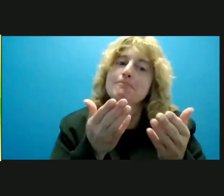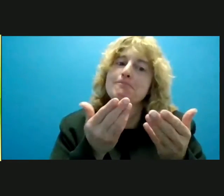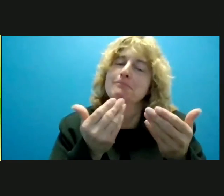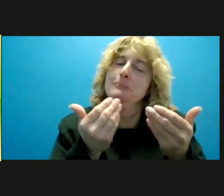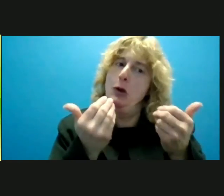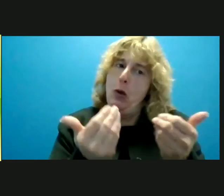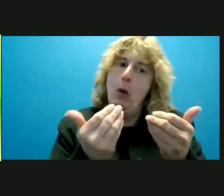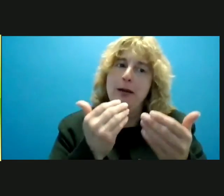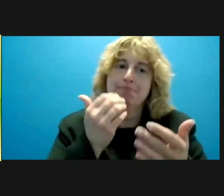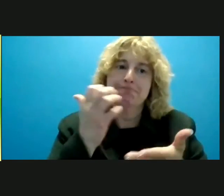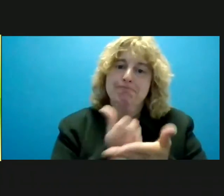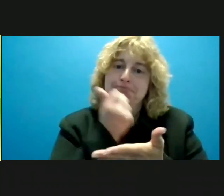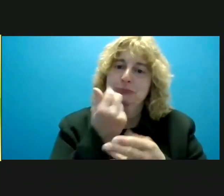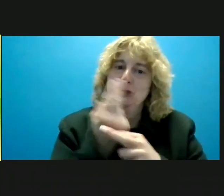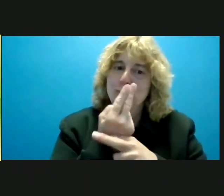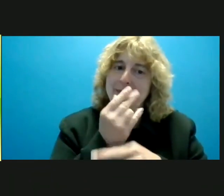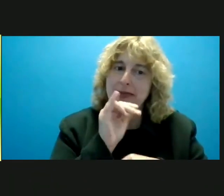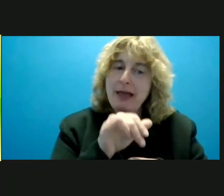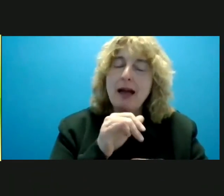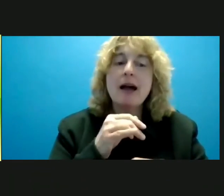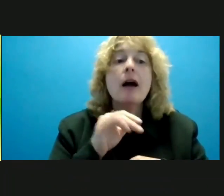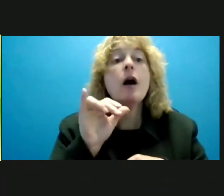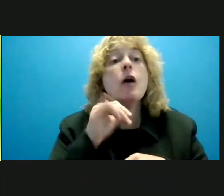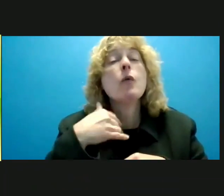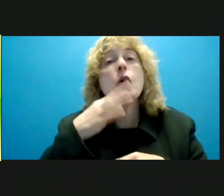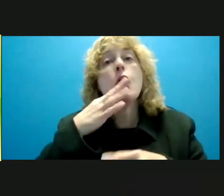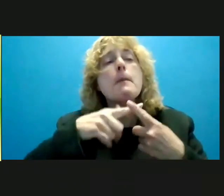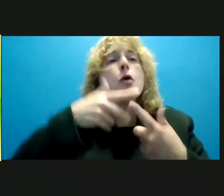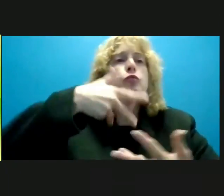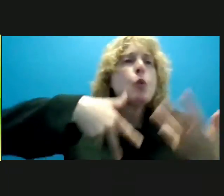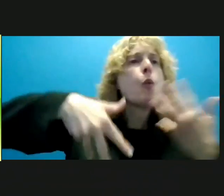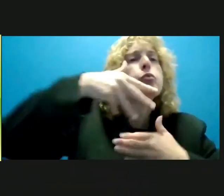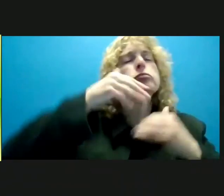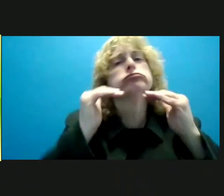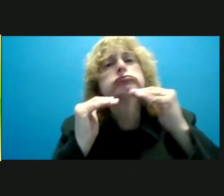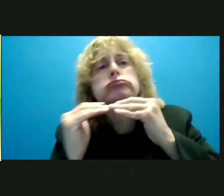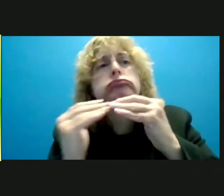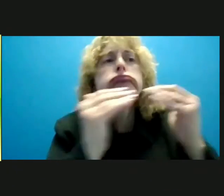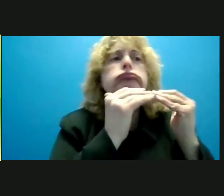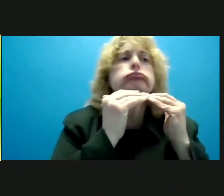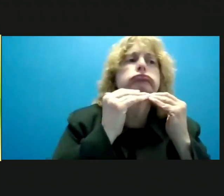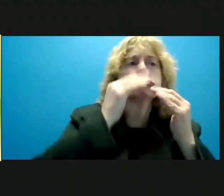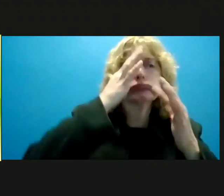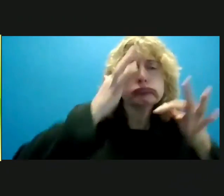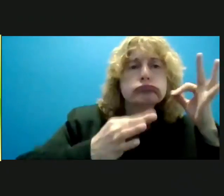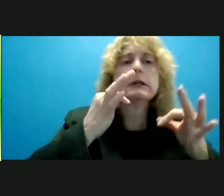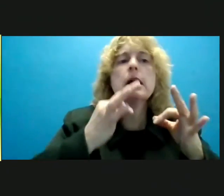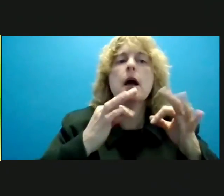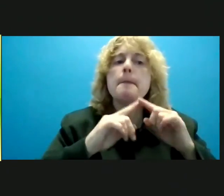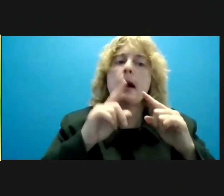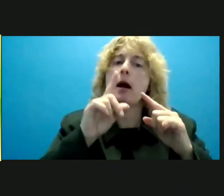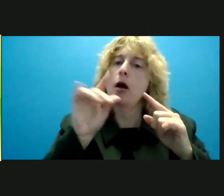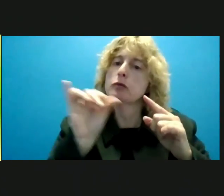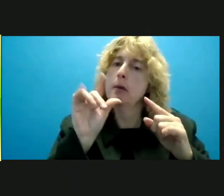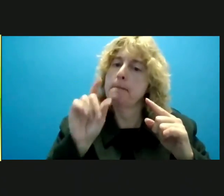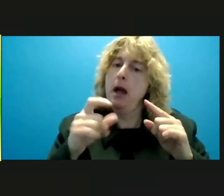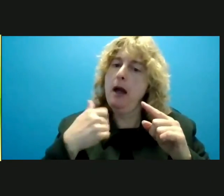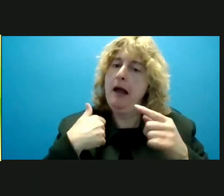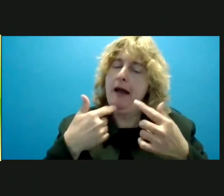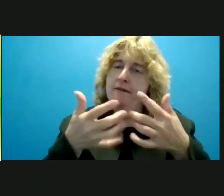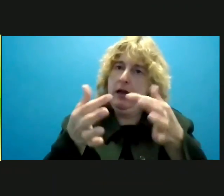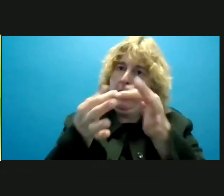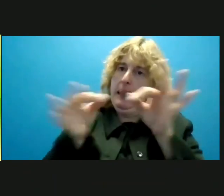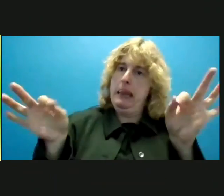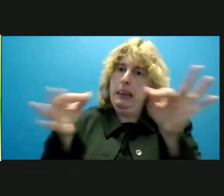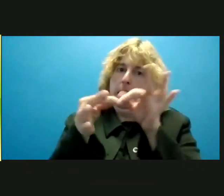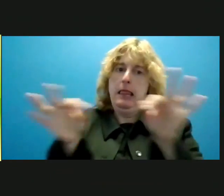social justice, we have to have justice in the language that we use. And there is a language justice campaign